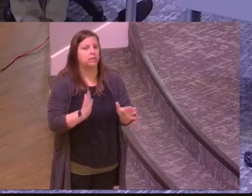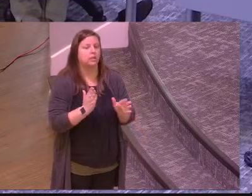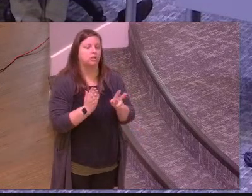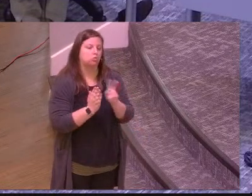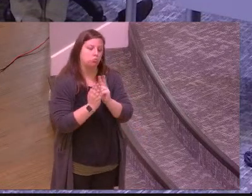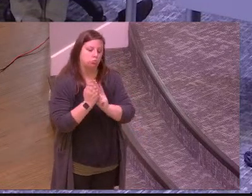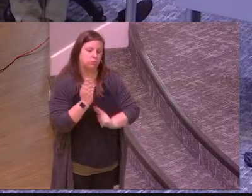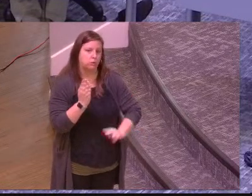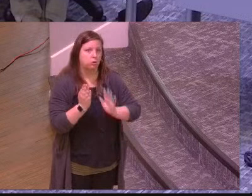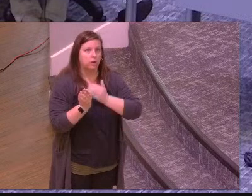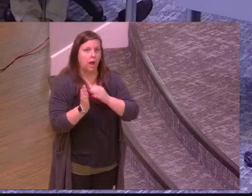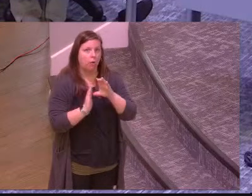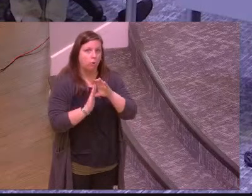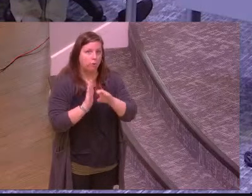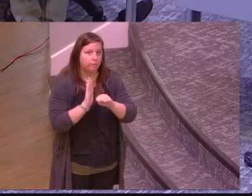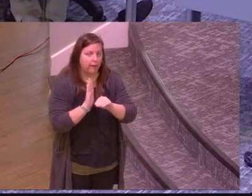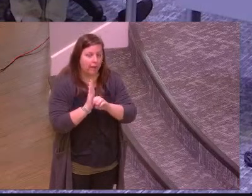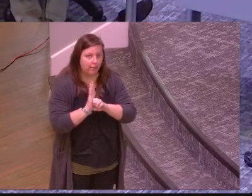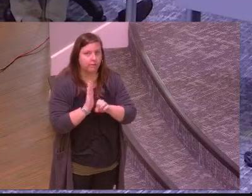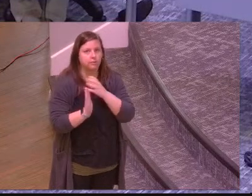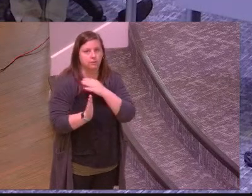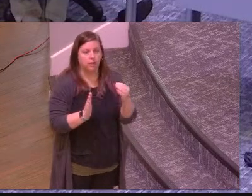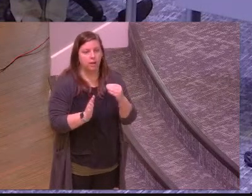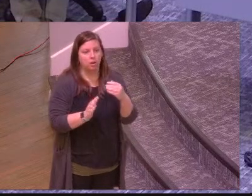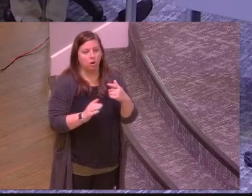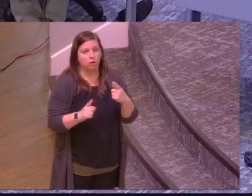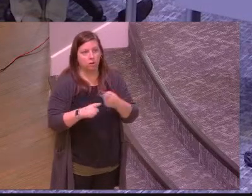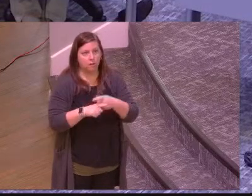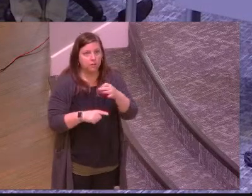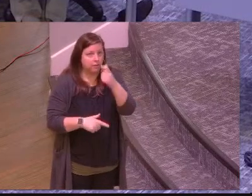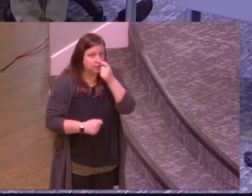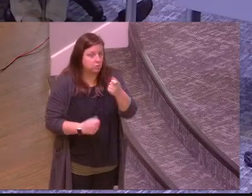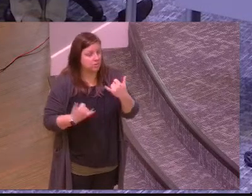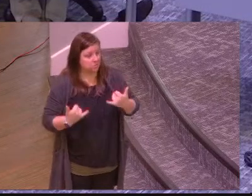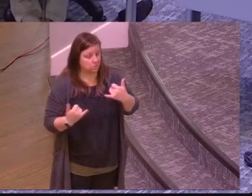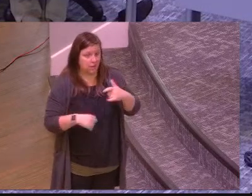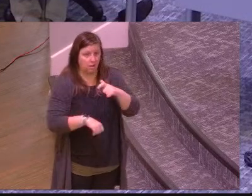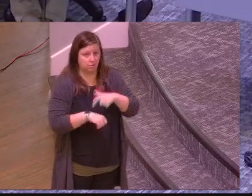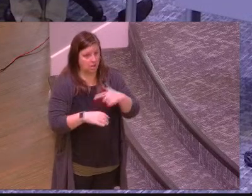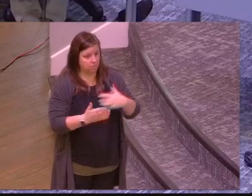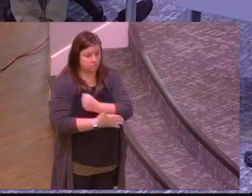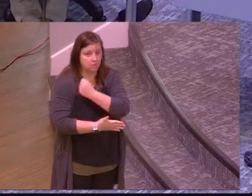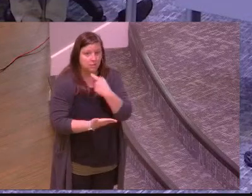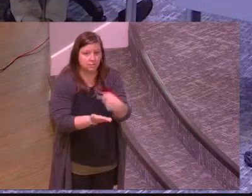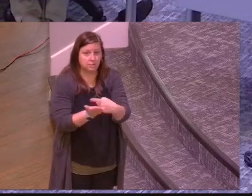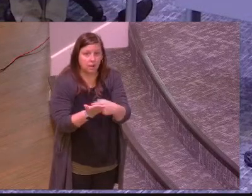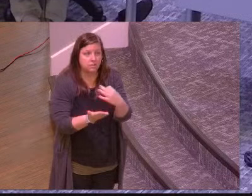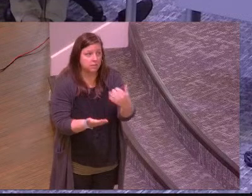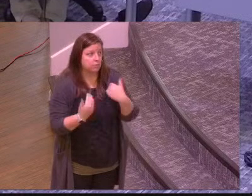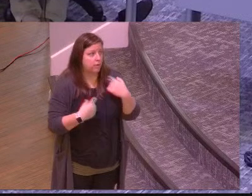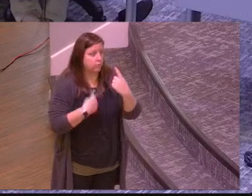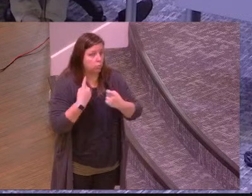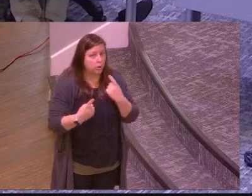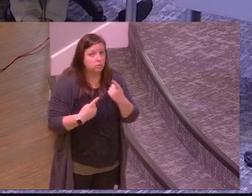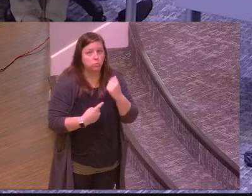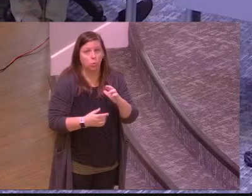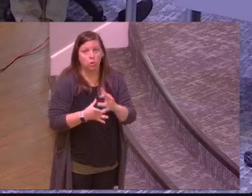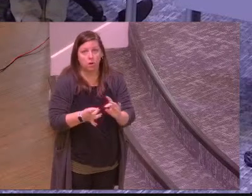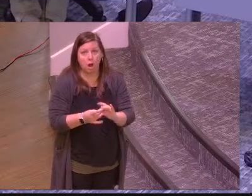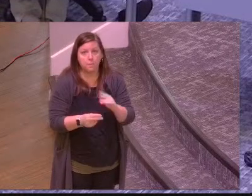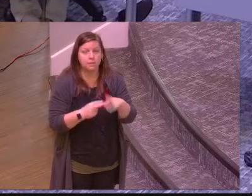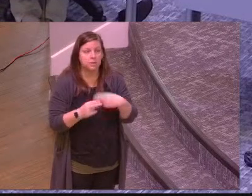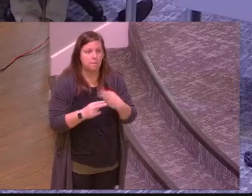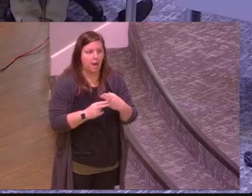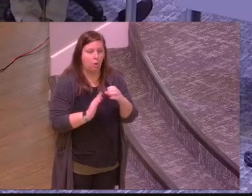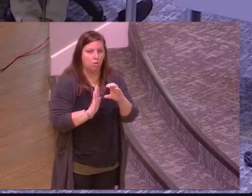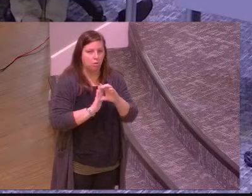of interest. And so, yeah, this is a time to talk about that. If there are any questions or any comments about the code,